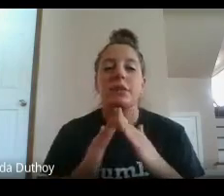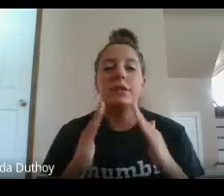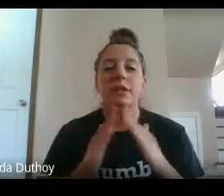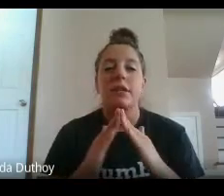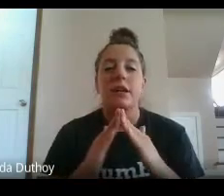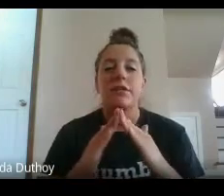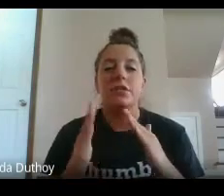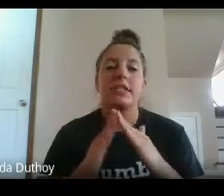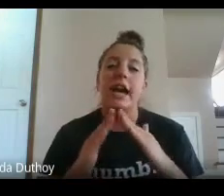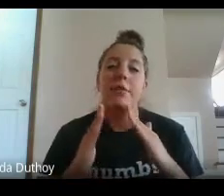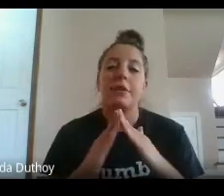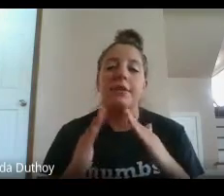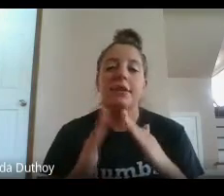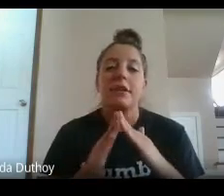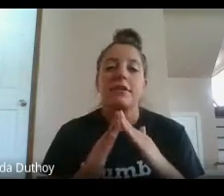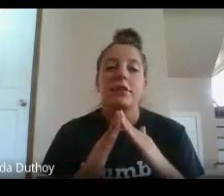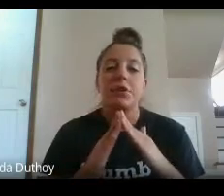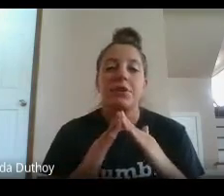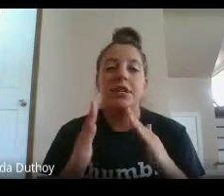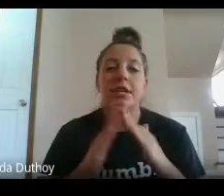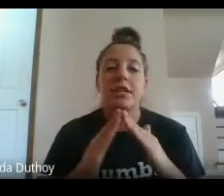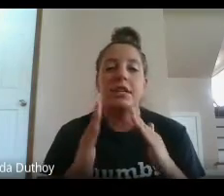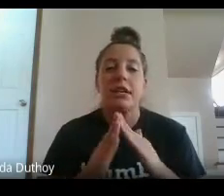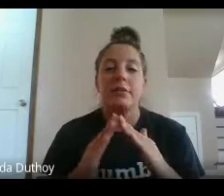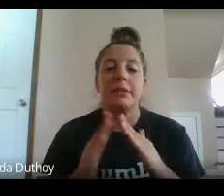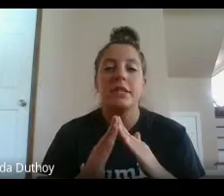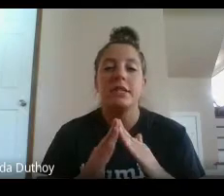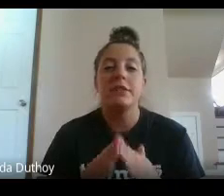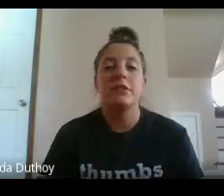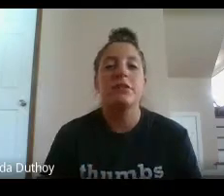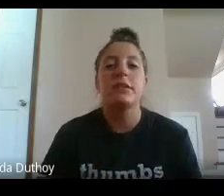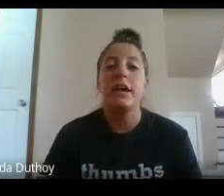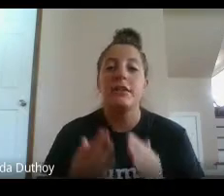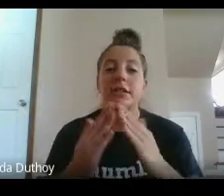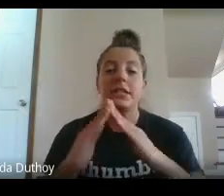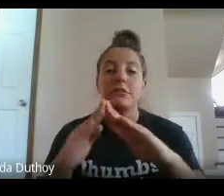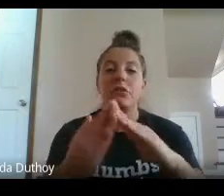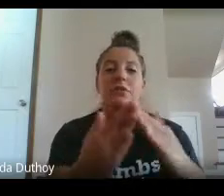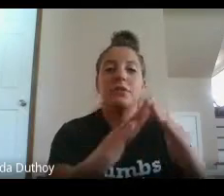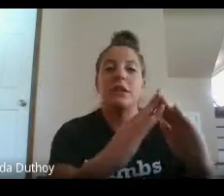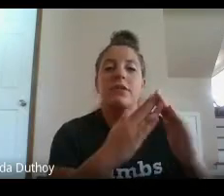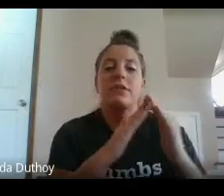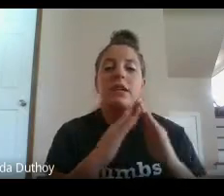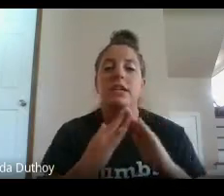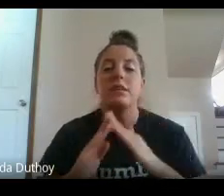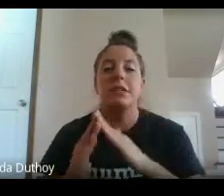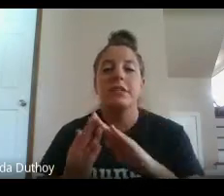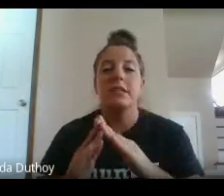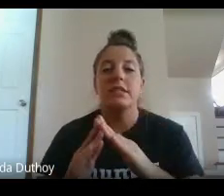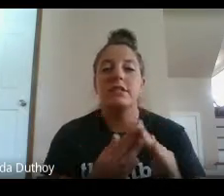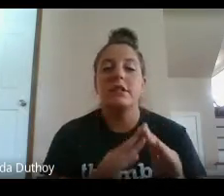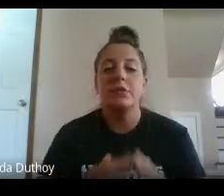asymmetrical, or if you just tap for community, it would be symmetrical. So it kind of looks like the roofs of